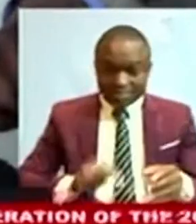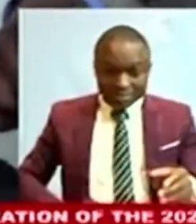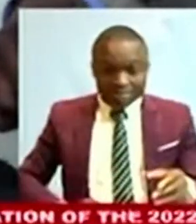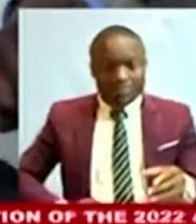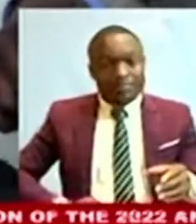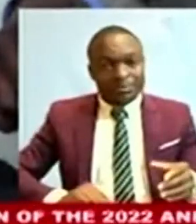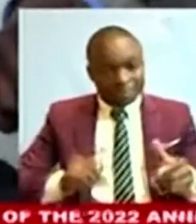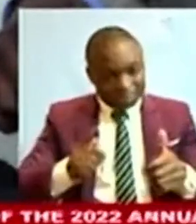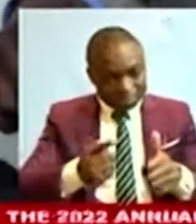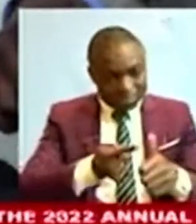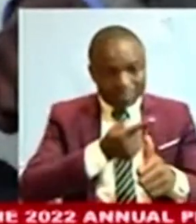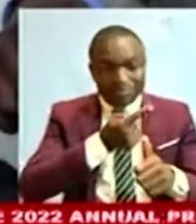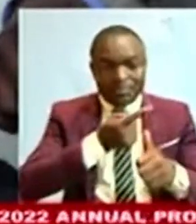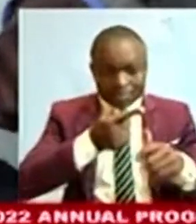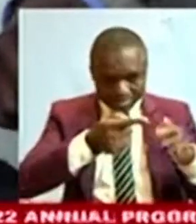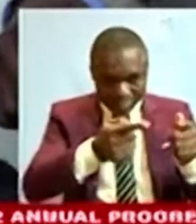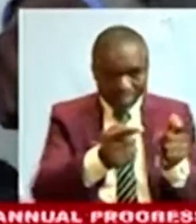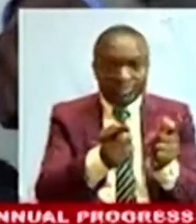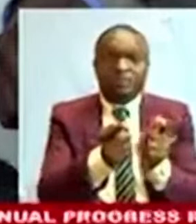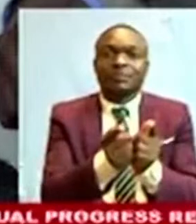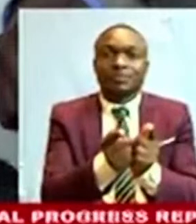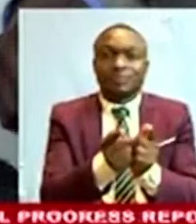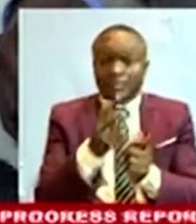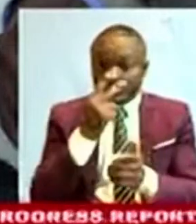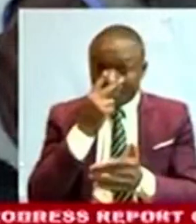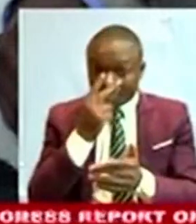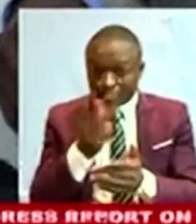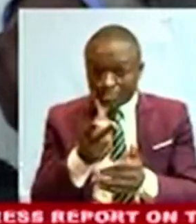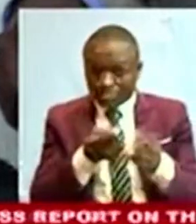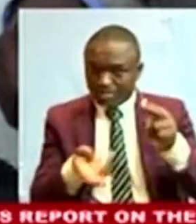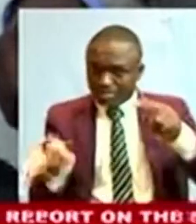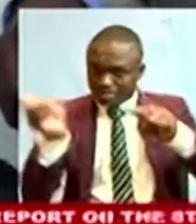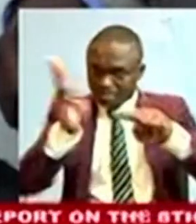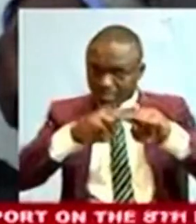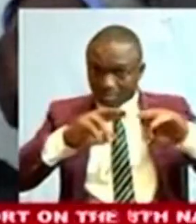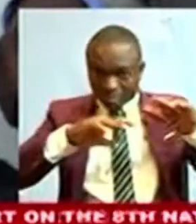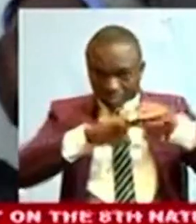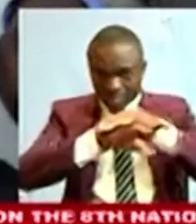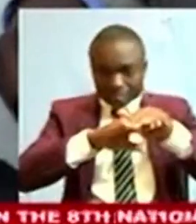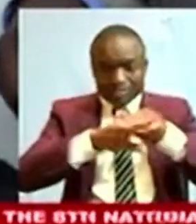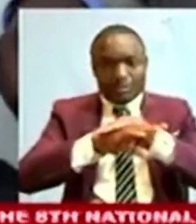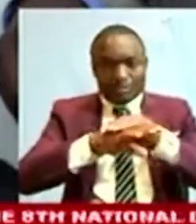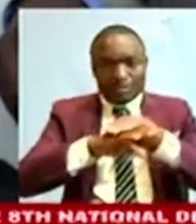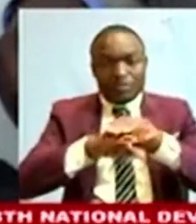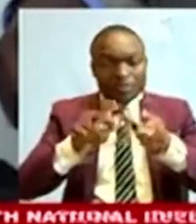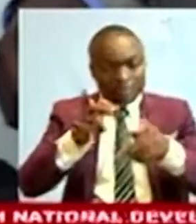of indicators looking at increased access to quality health care